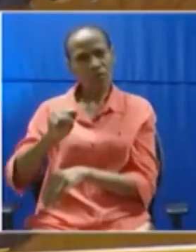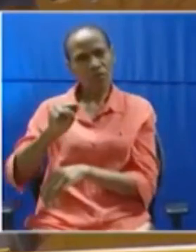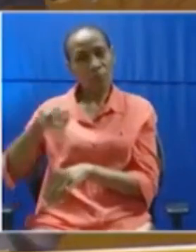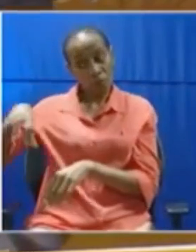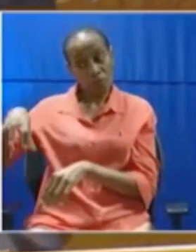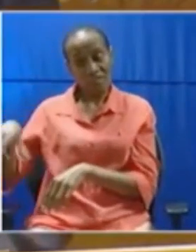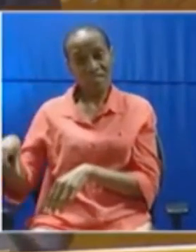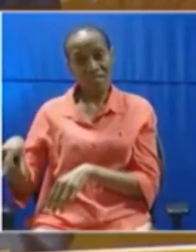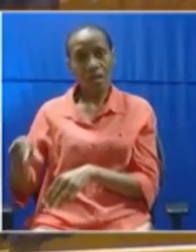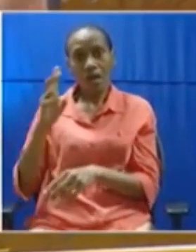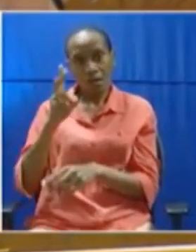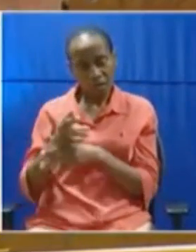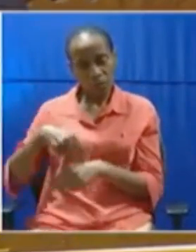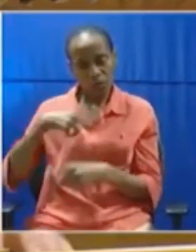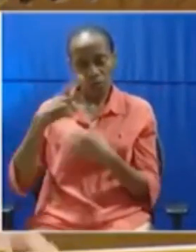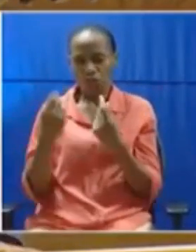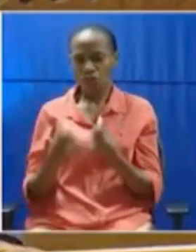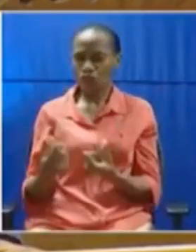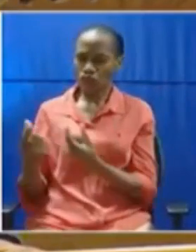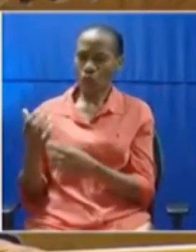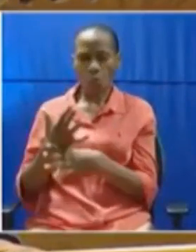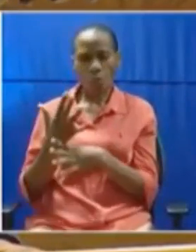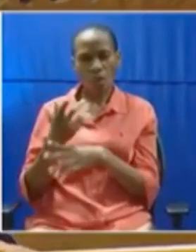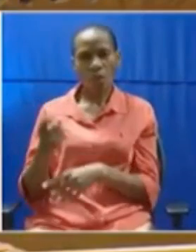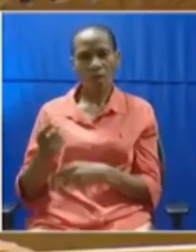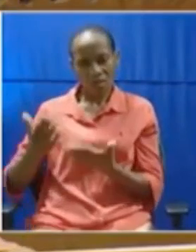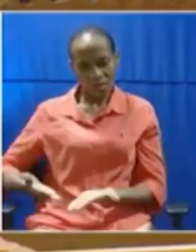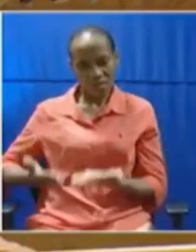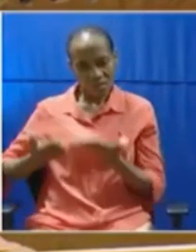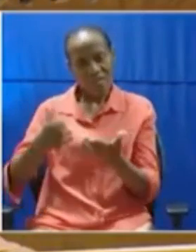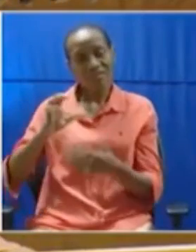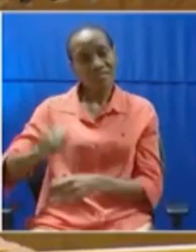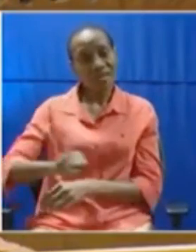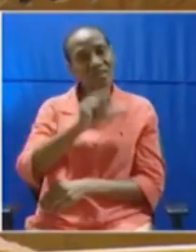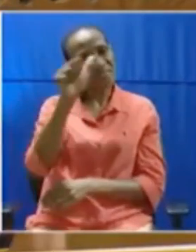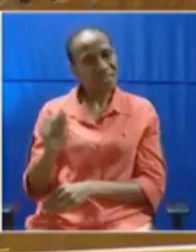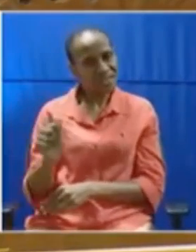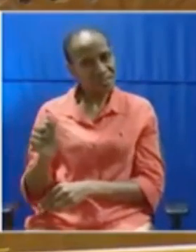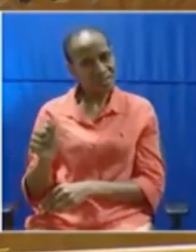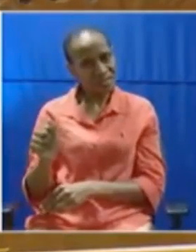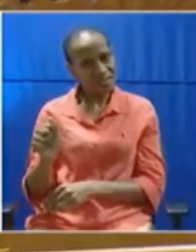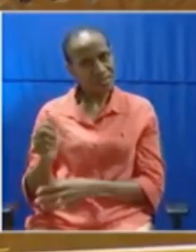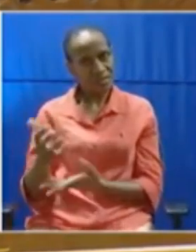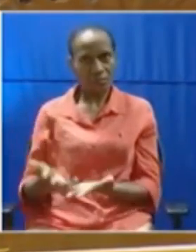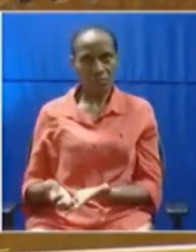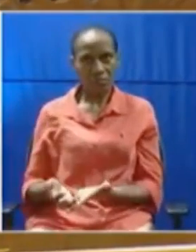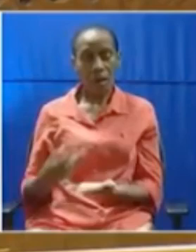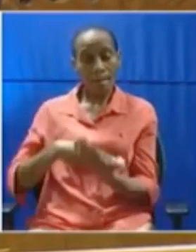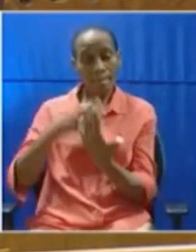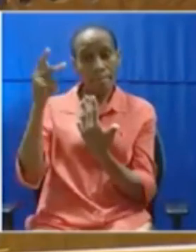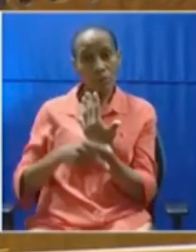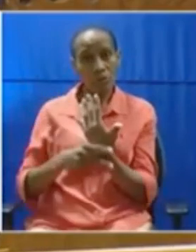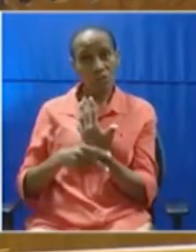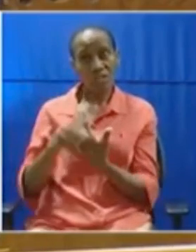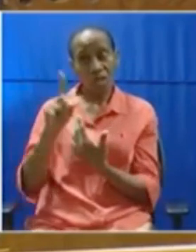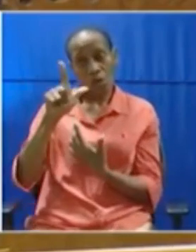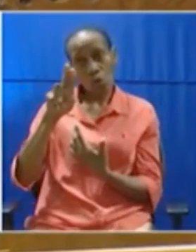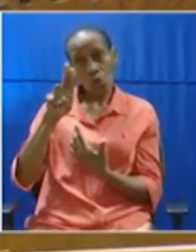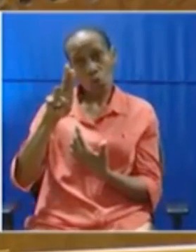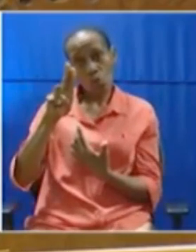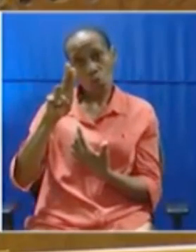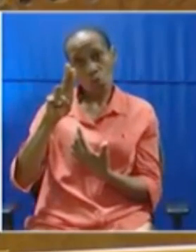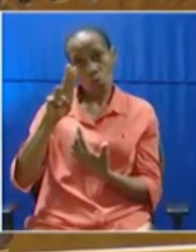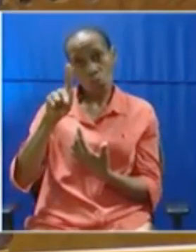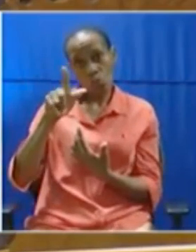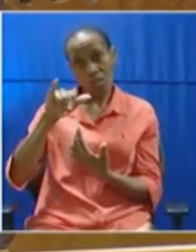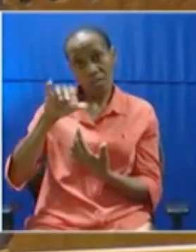also do it for South Africa, Mr. President. And this project called Project Kulisa,